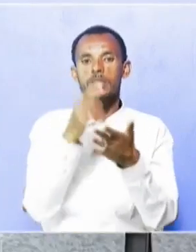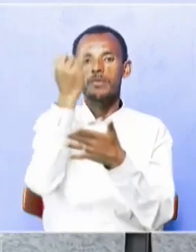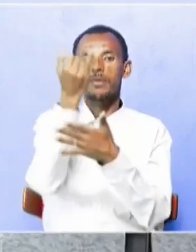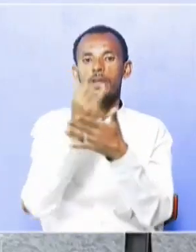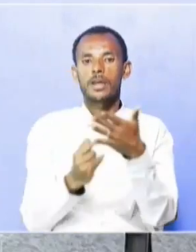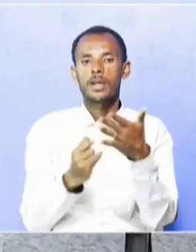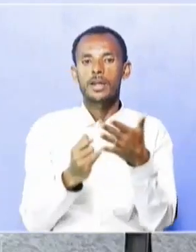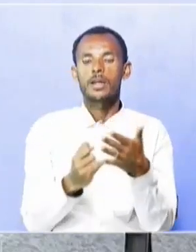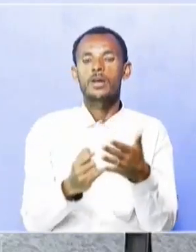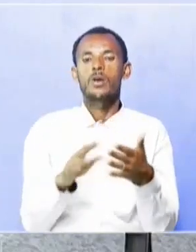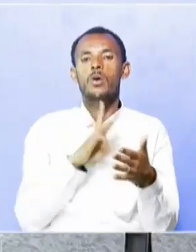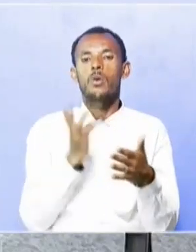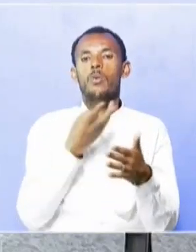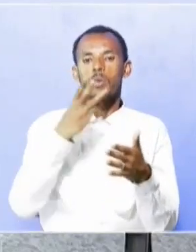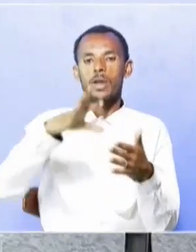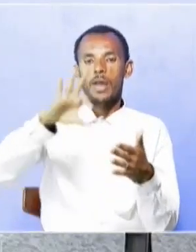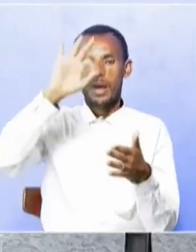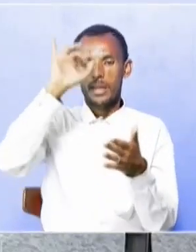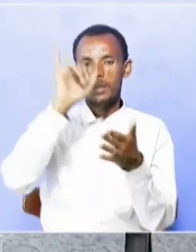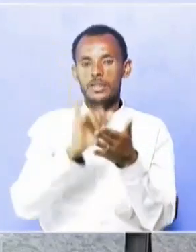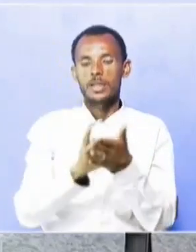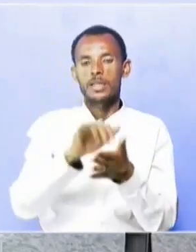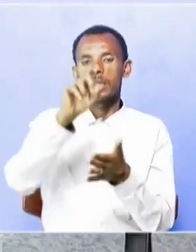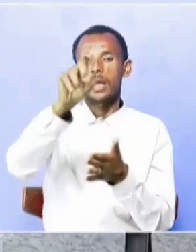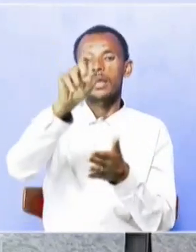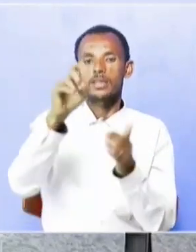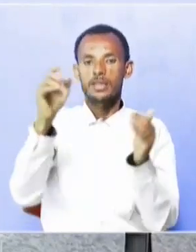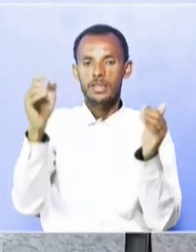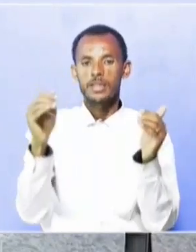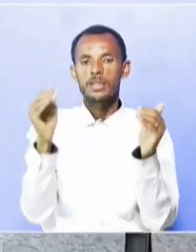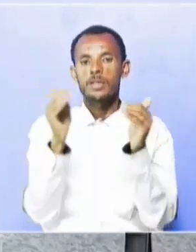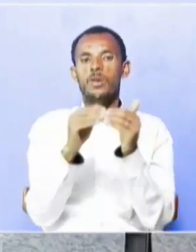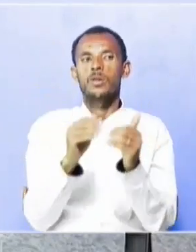figure, we get that x is